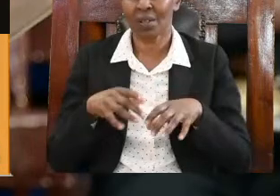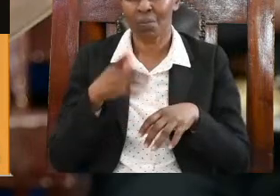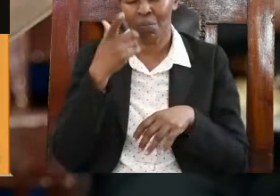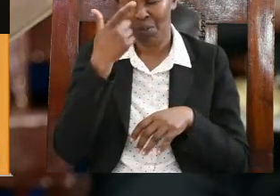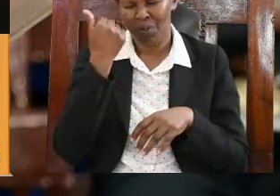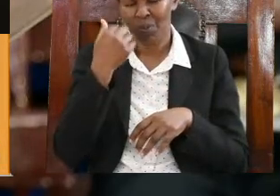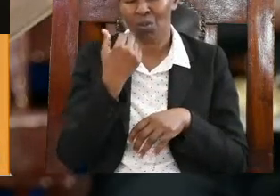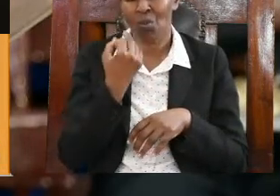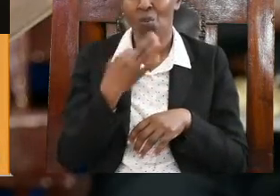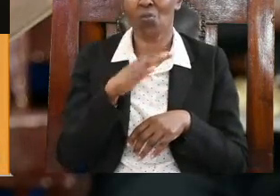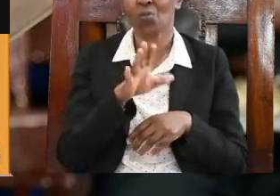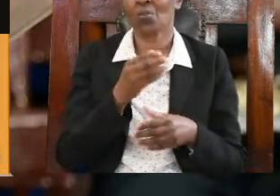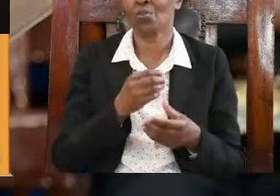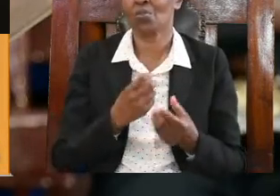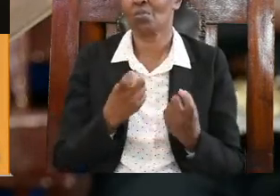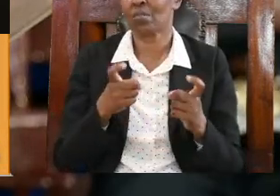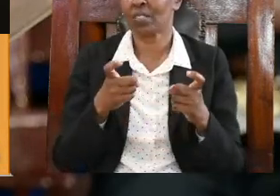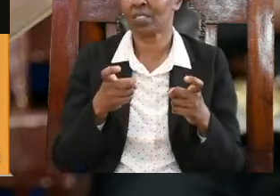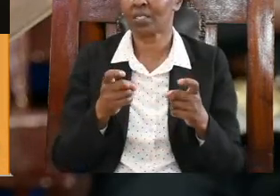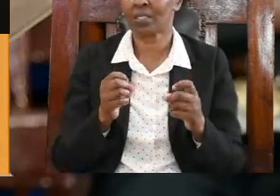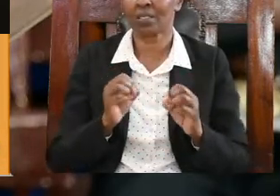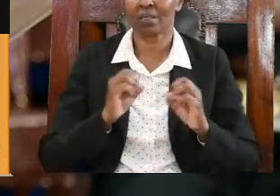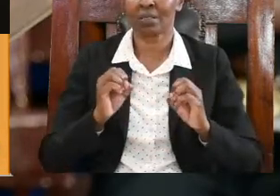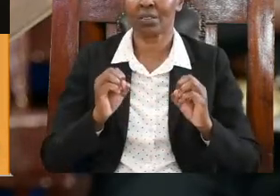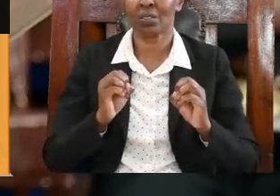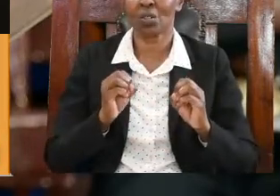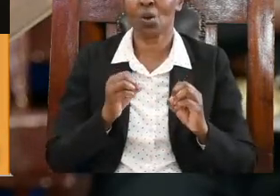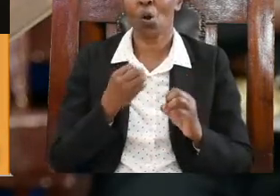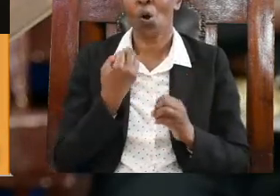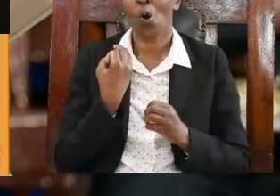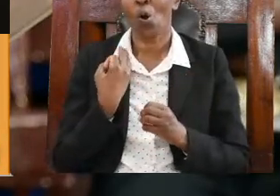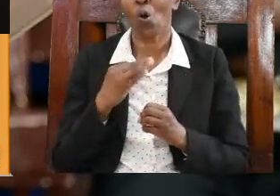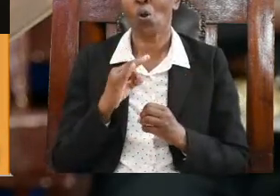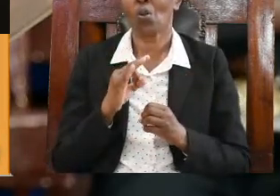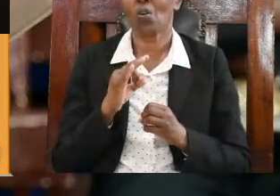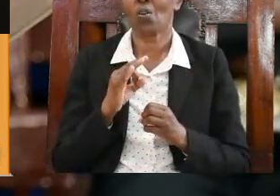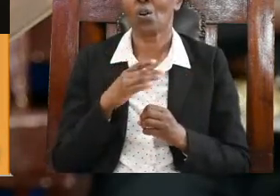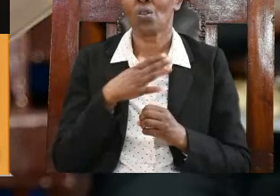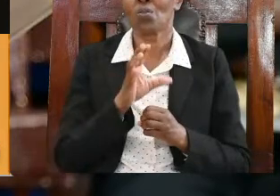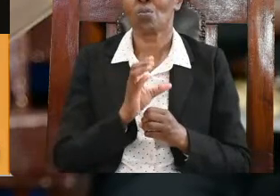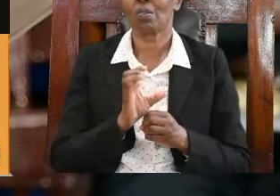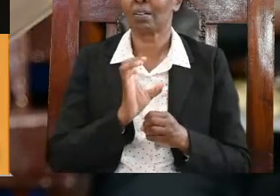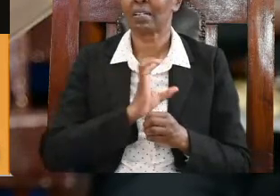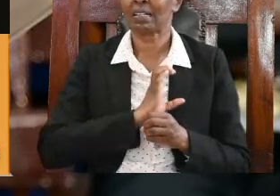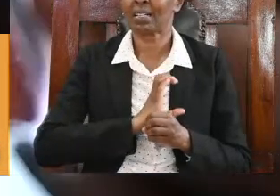sin. You're not going through this because of your behavior.